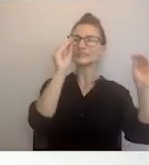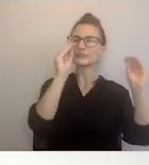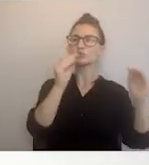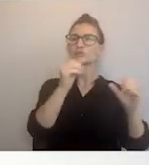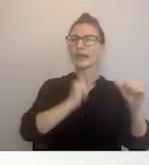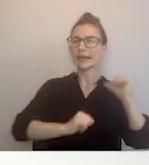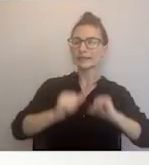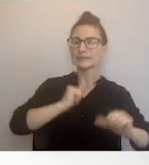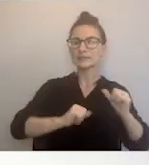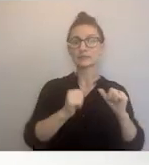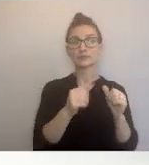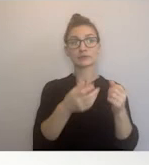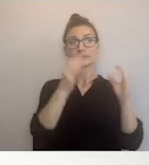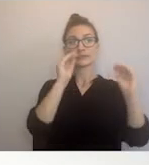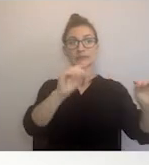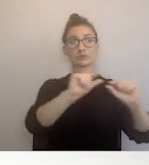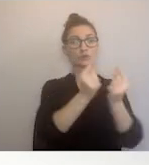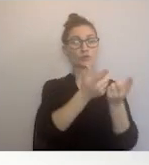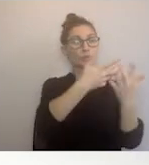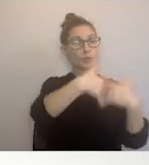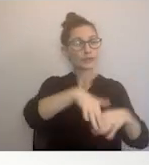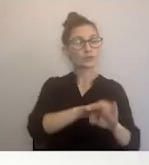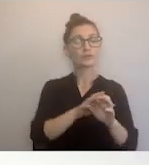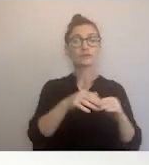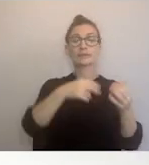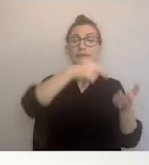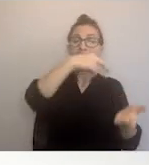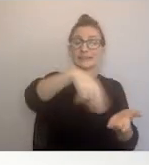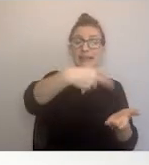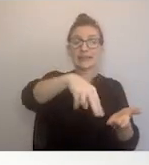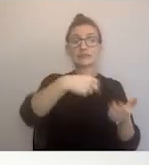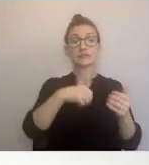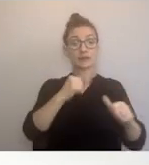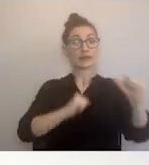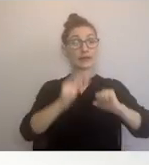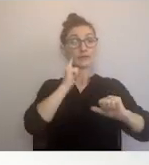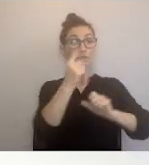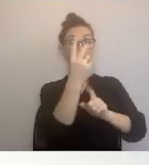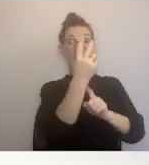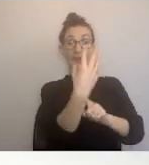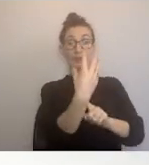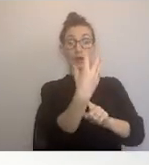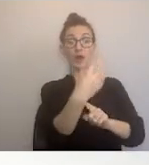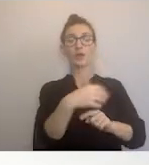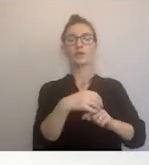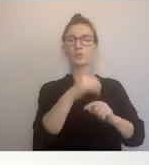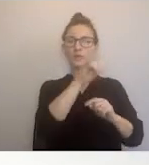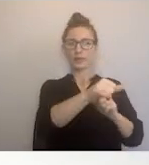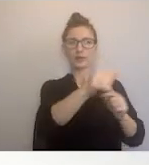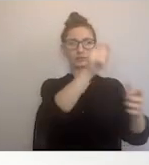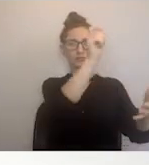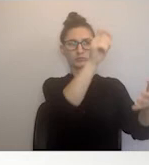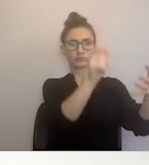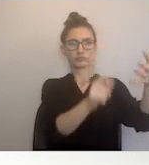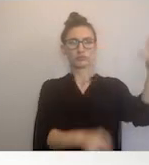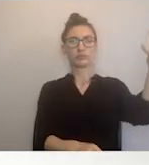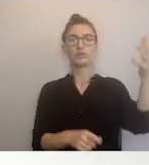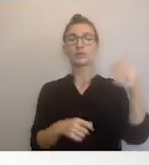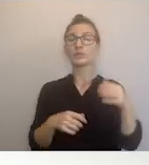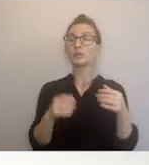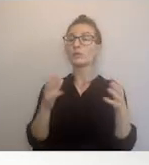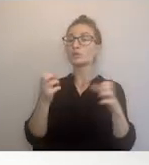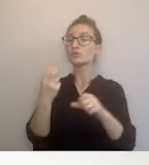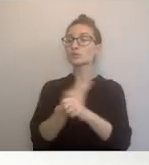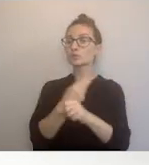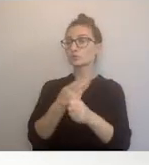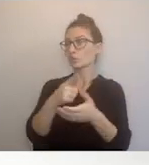We want to teach acting. We want to teach group cohesion. We want to teach dance. We want to teach how can we now act for the camera. So how can we use